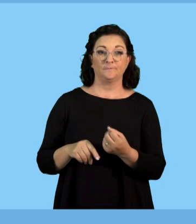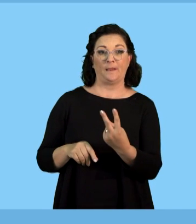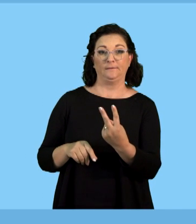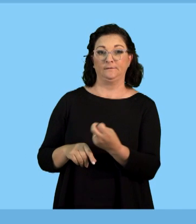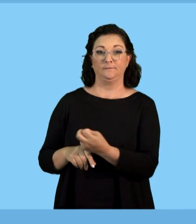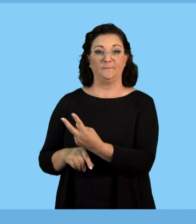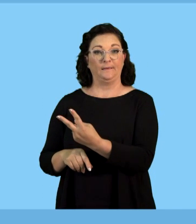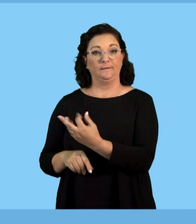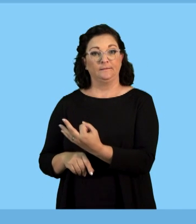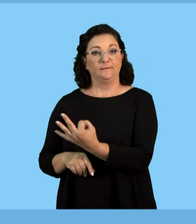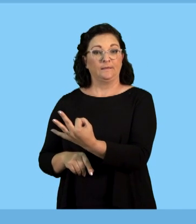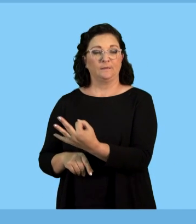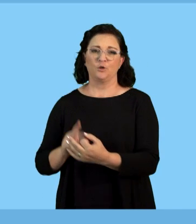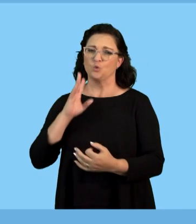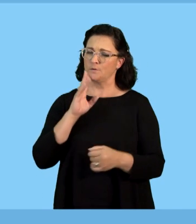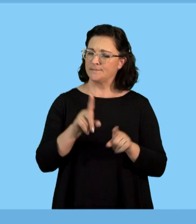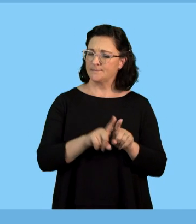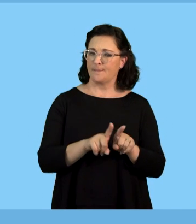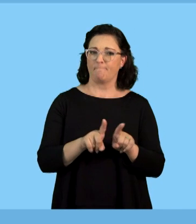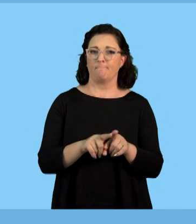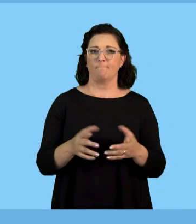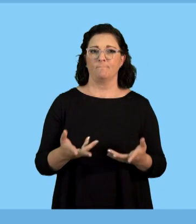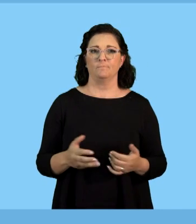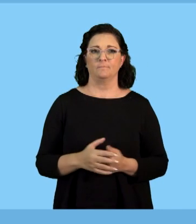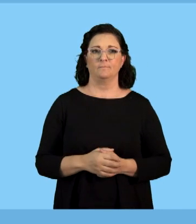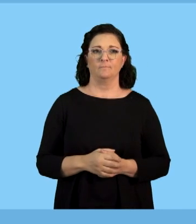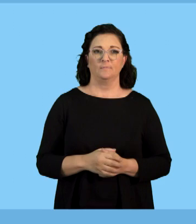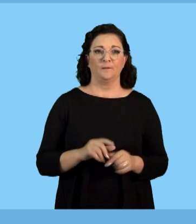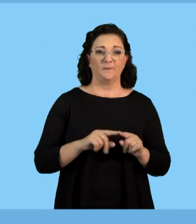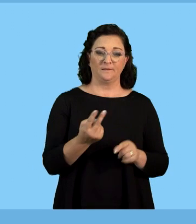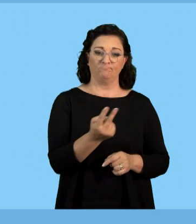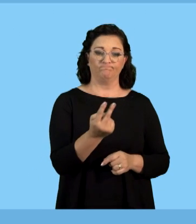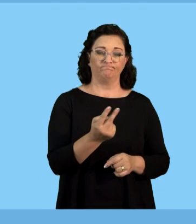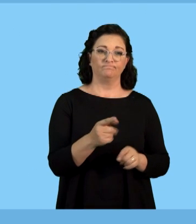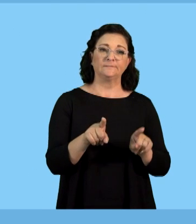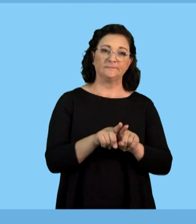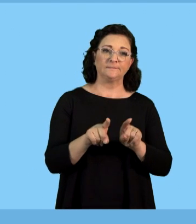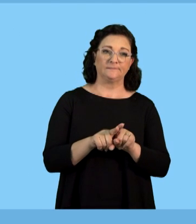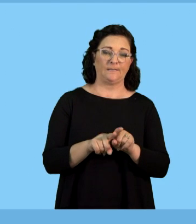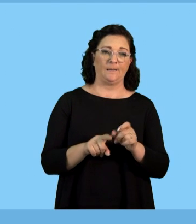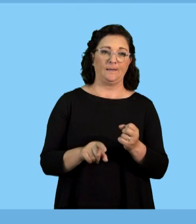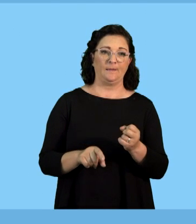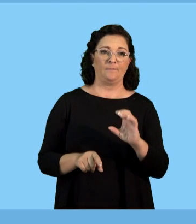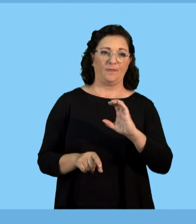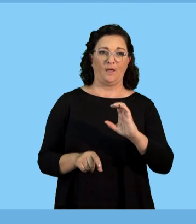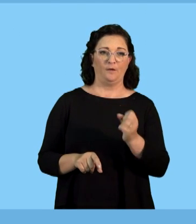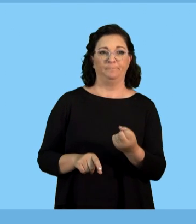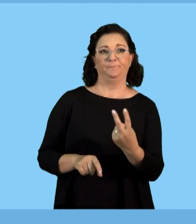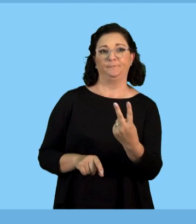So in circuit B, these 2 resistors will each receive the same amount of current.